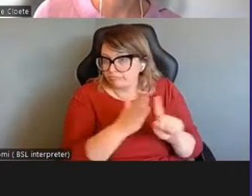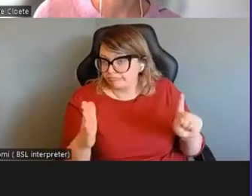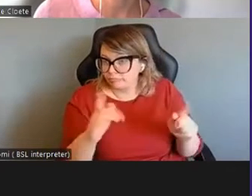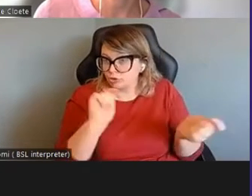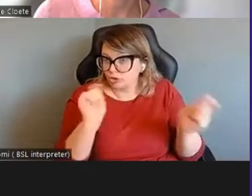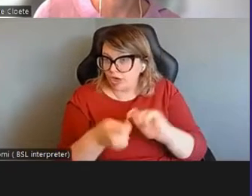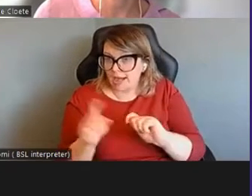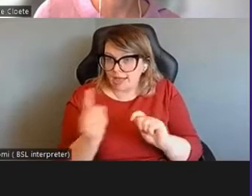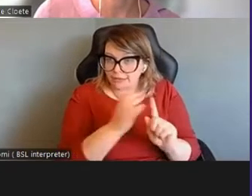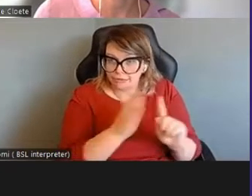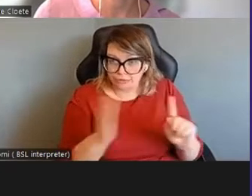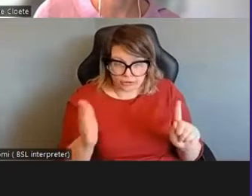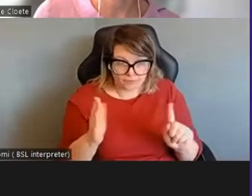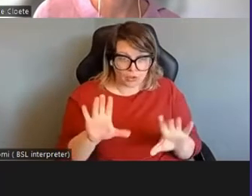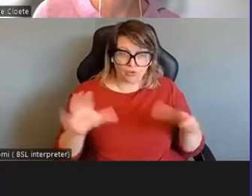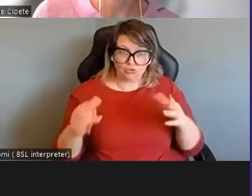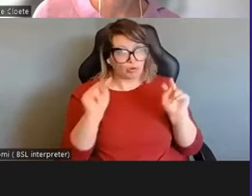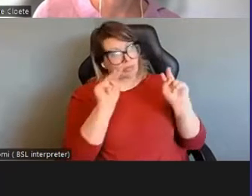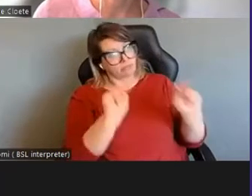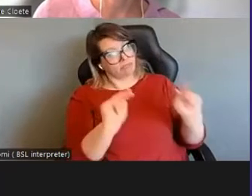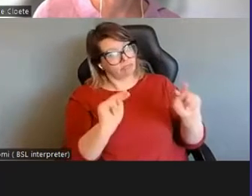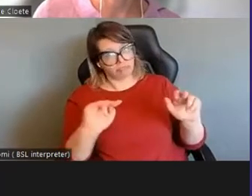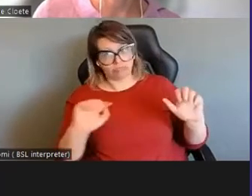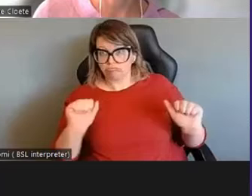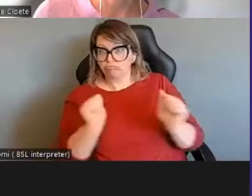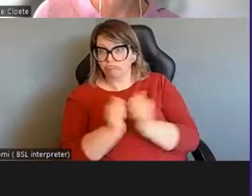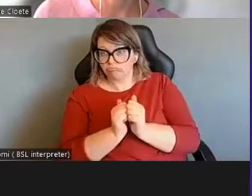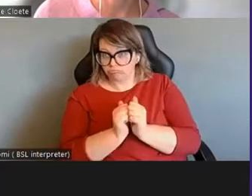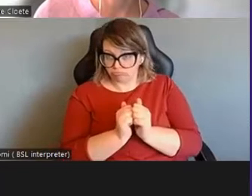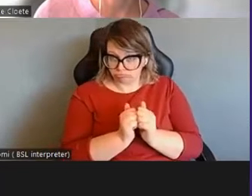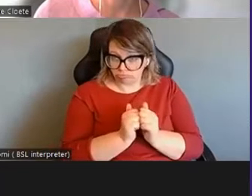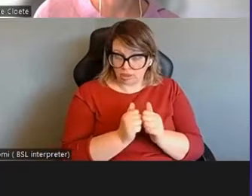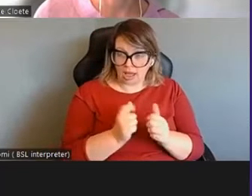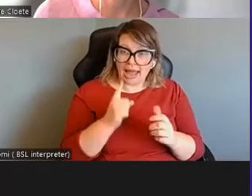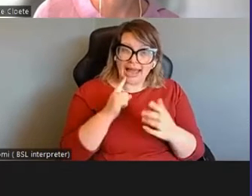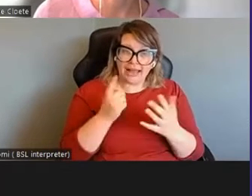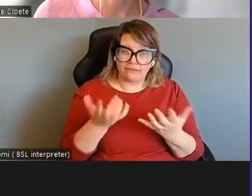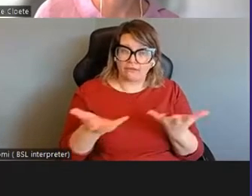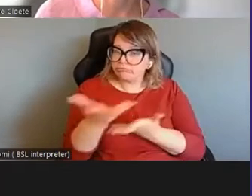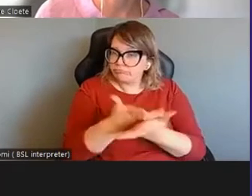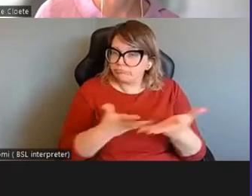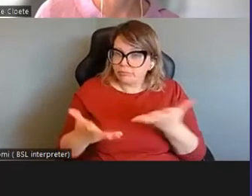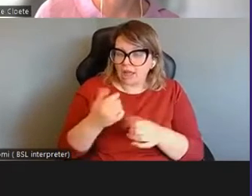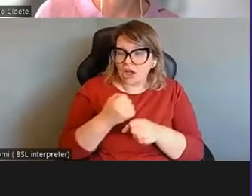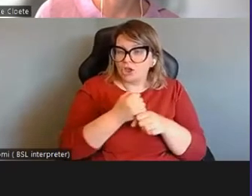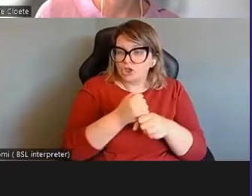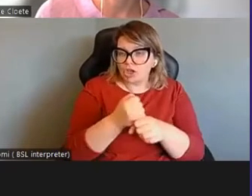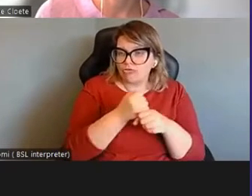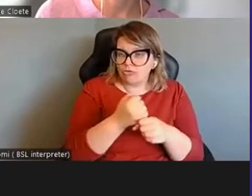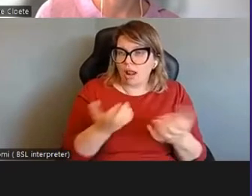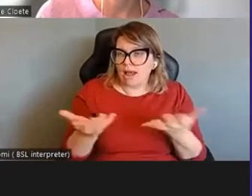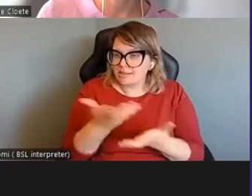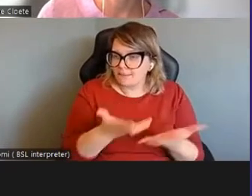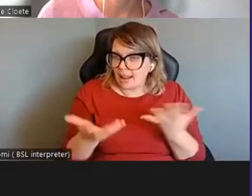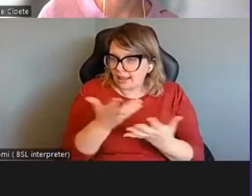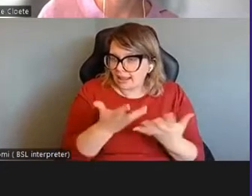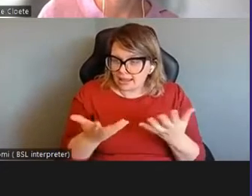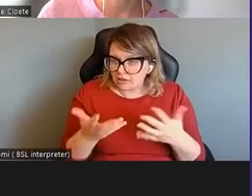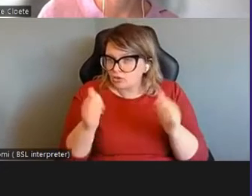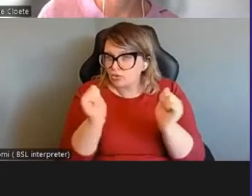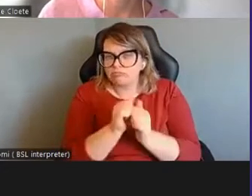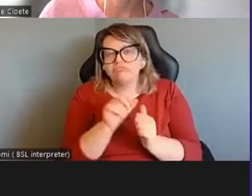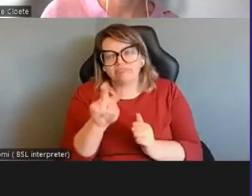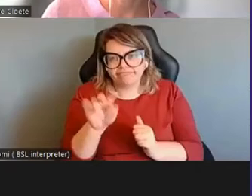group validated the data with the rest of the group during a general assembly, And then they, with